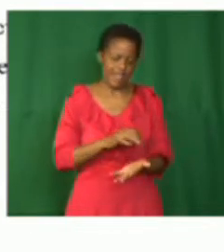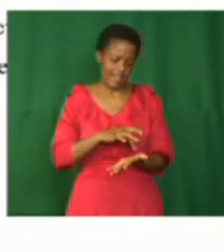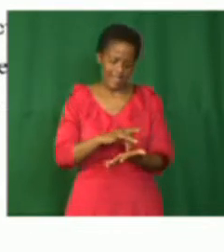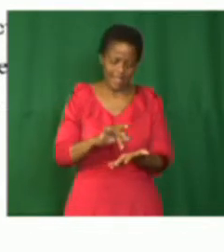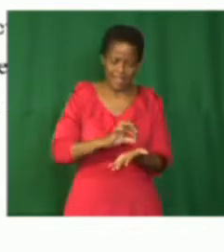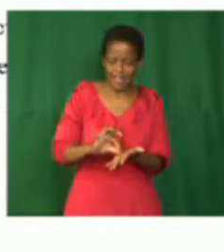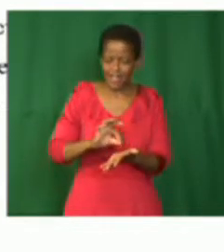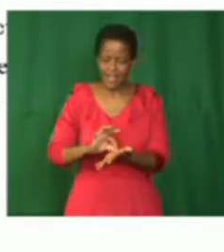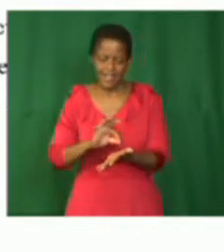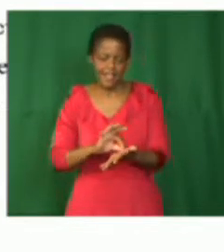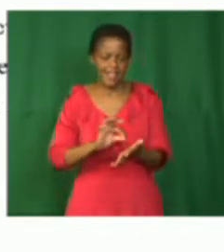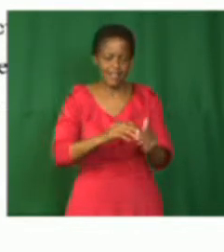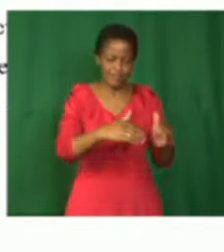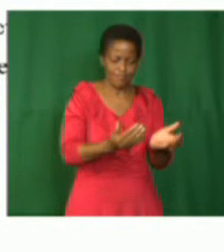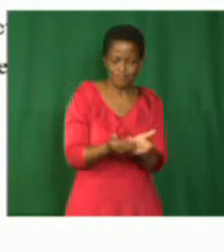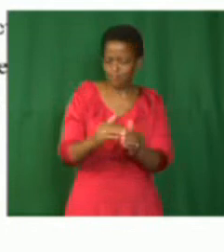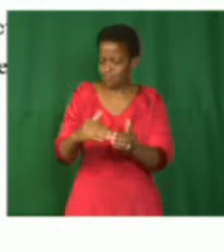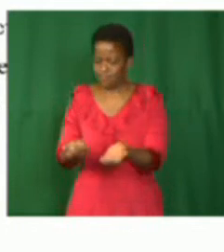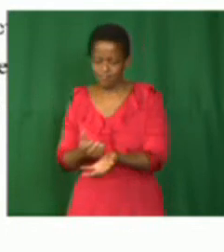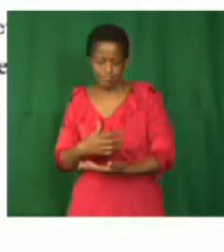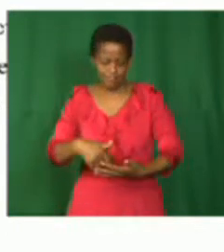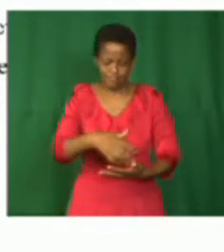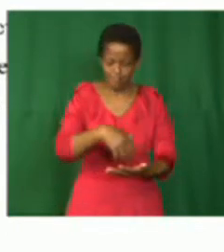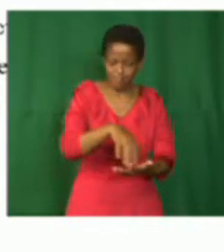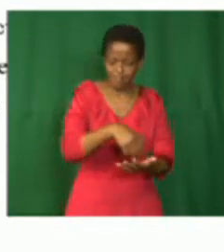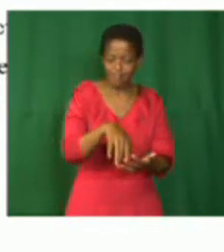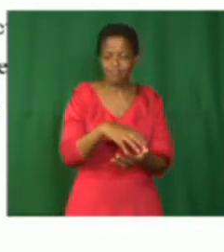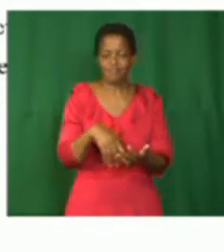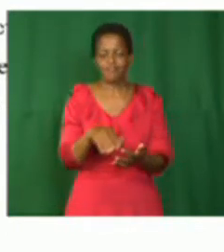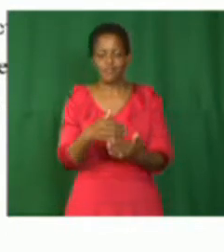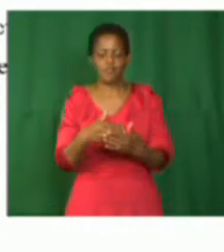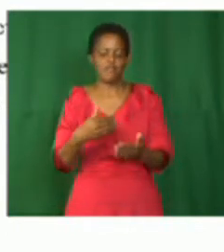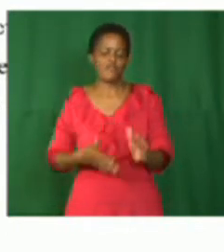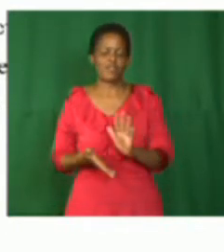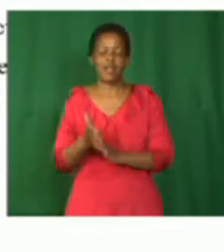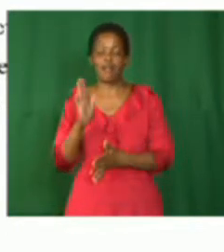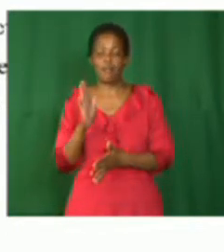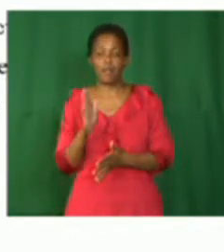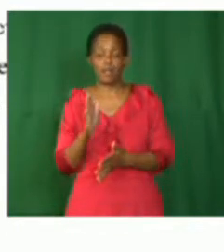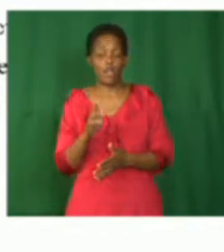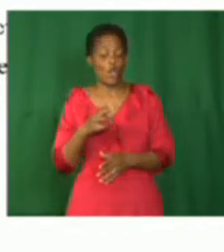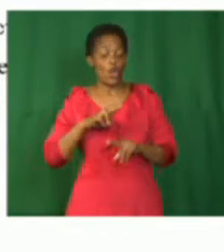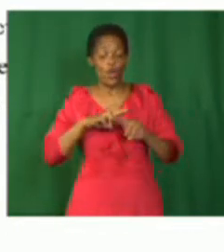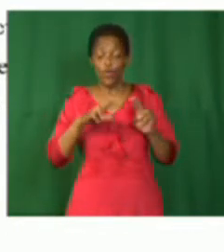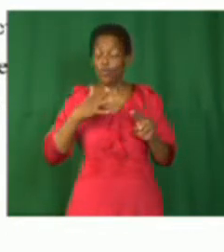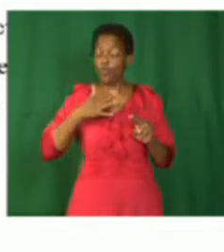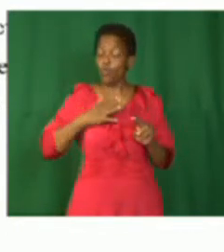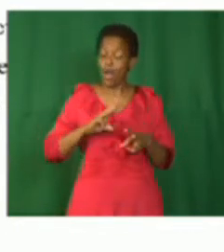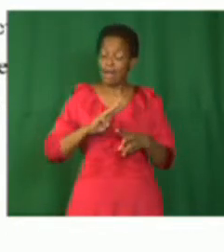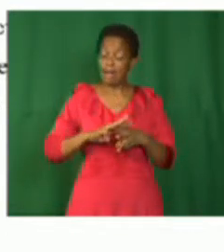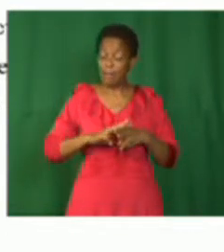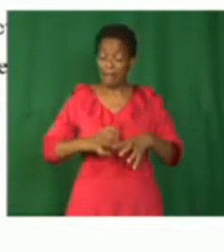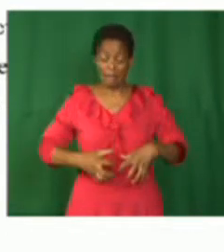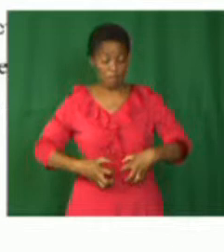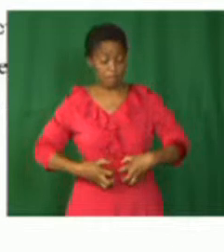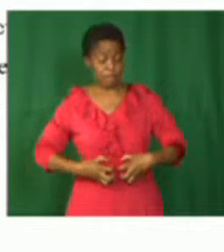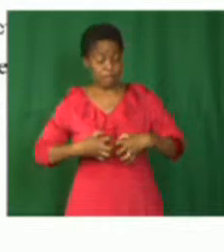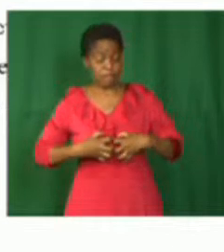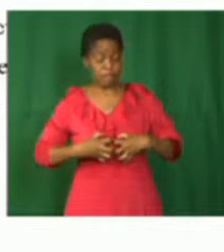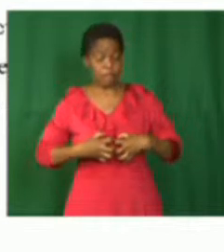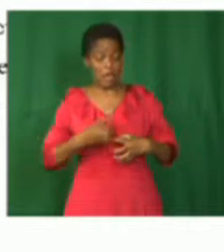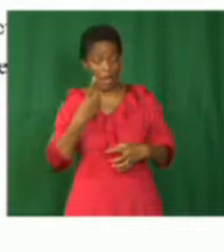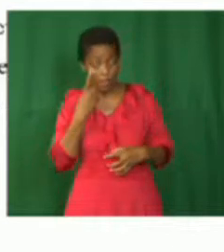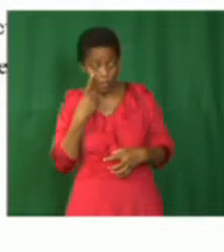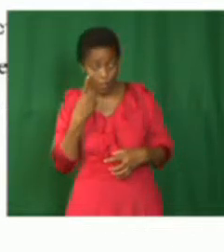had left in the kitchen sink before going to play. We did not want to add to our mother's anger by not washing the